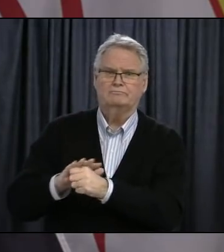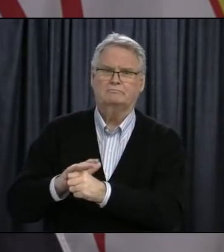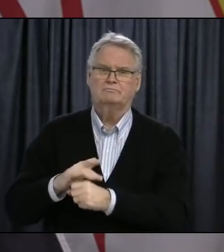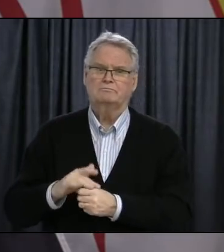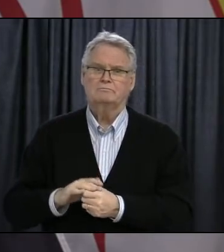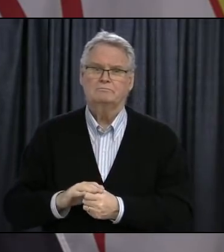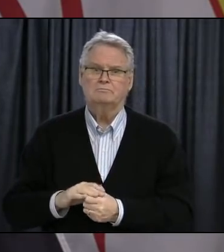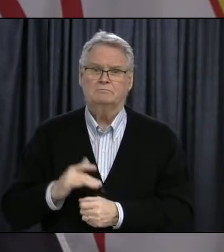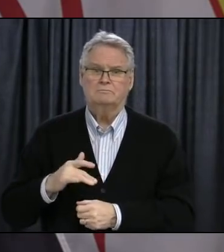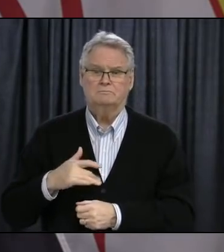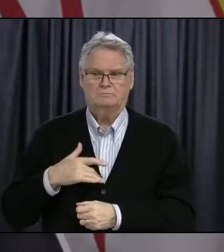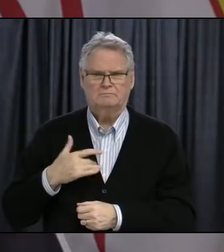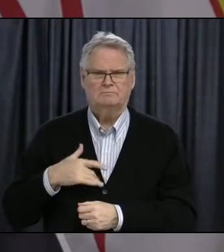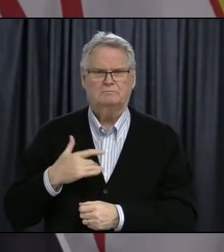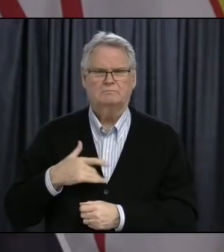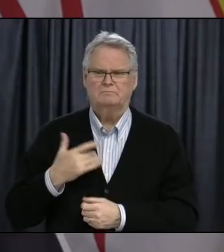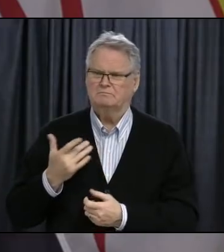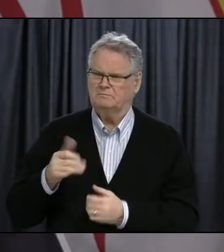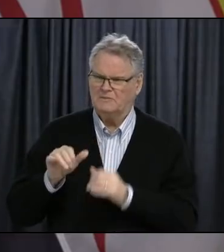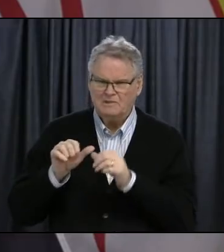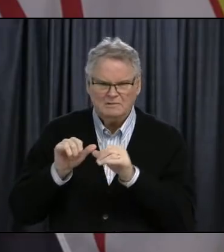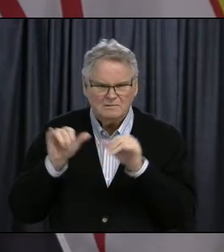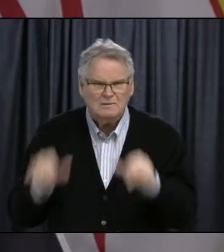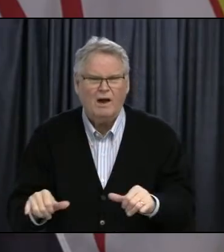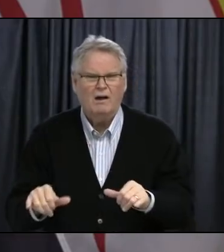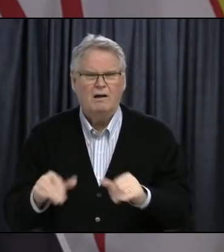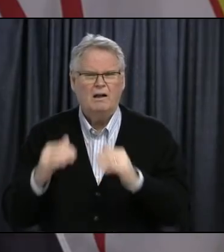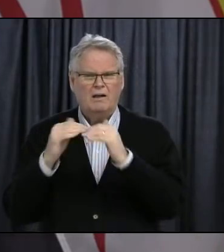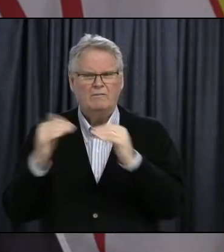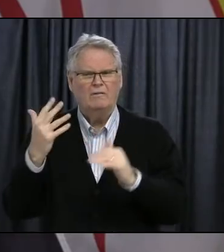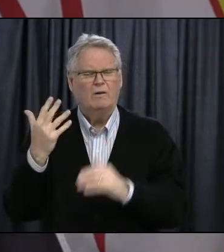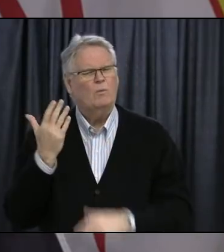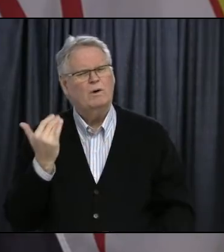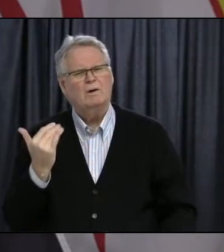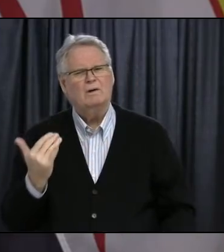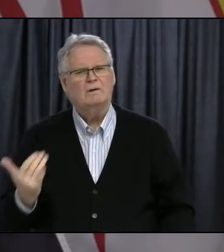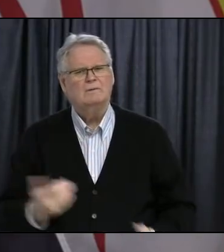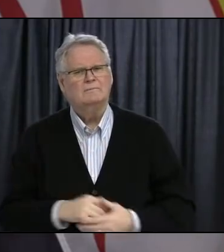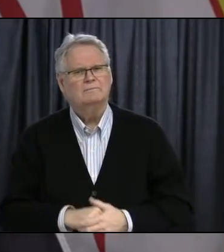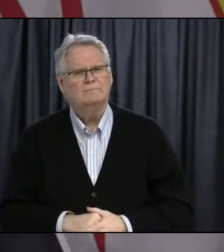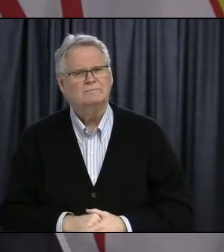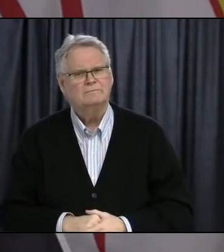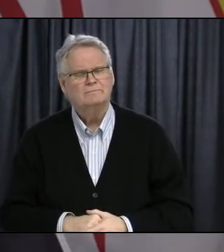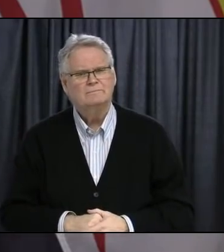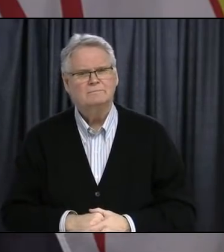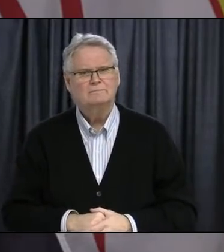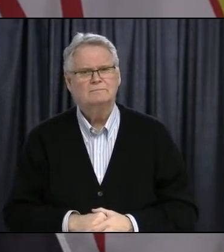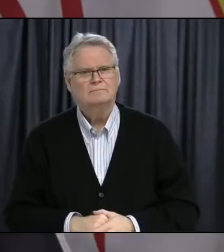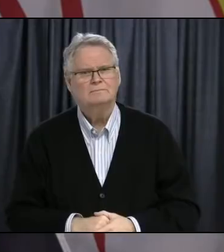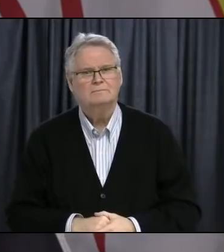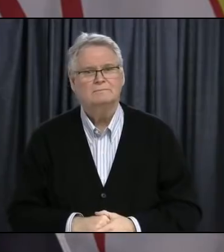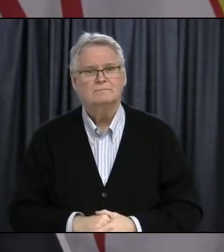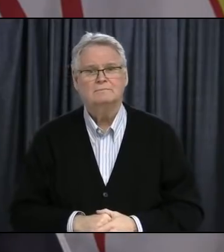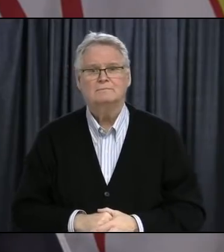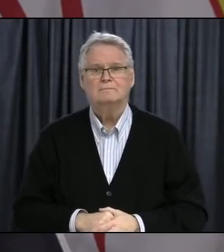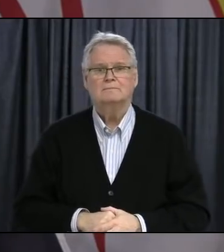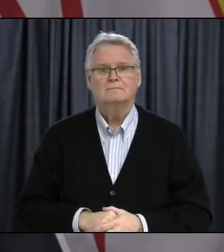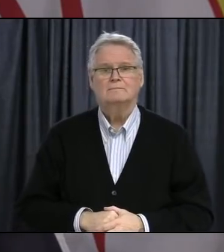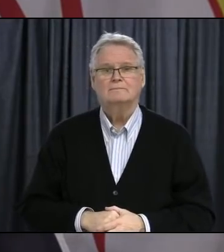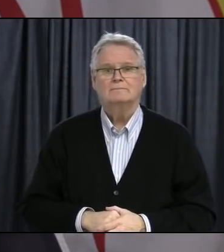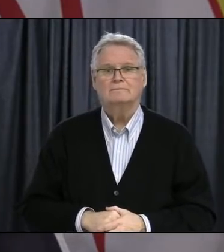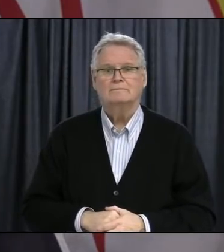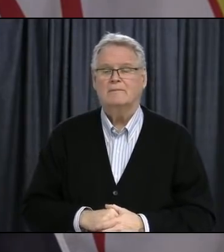what are you going to need to see 2 weeks from now in order to begin easing them here? So we're still seeing active cases.